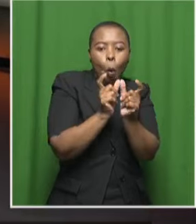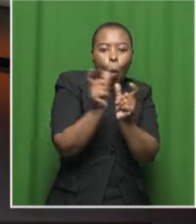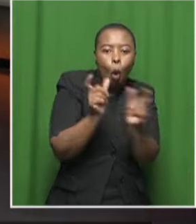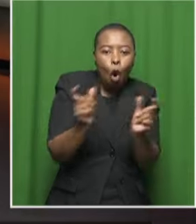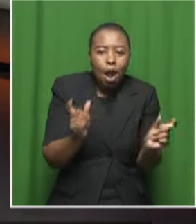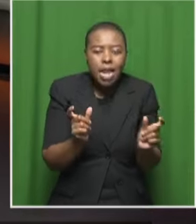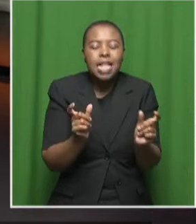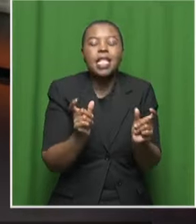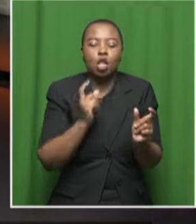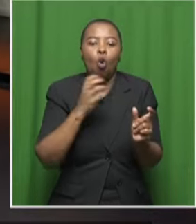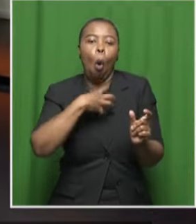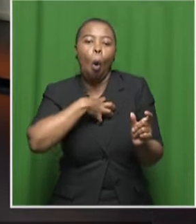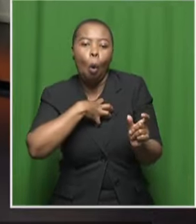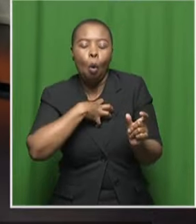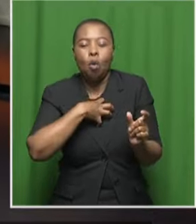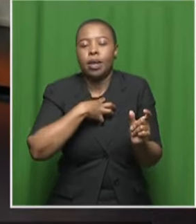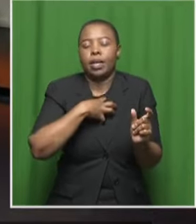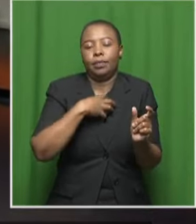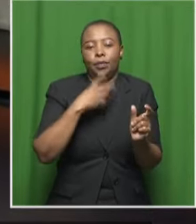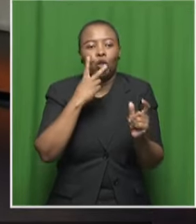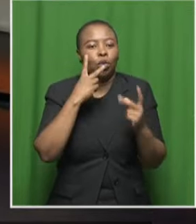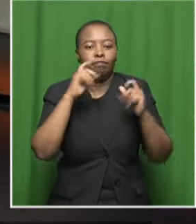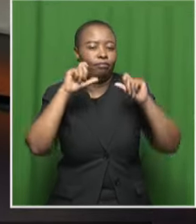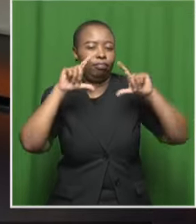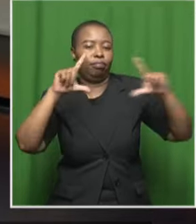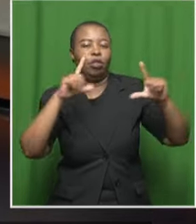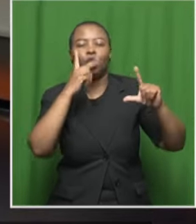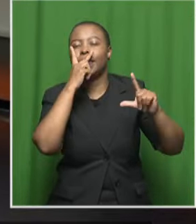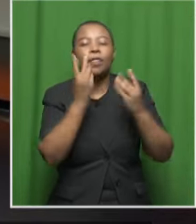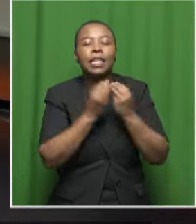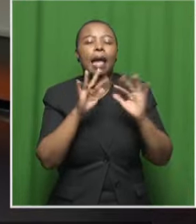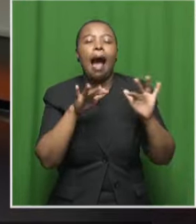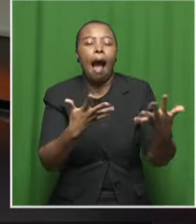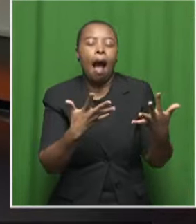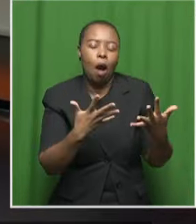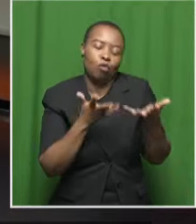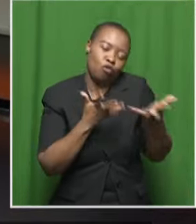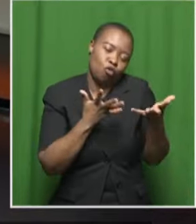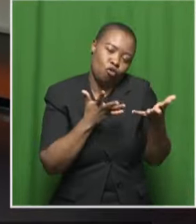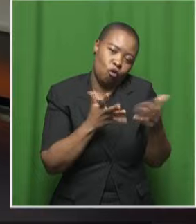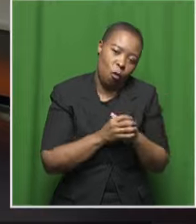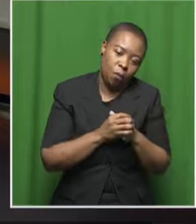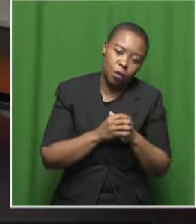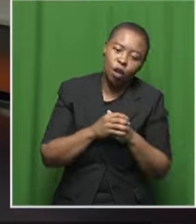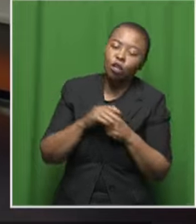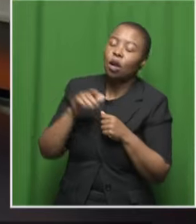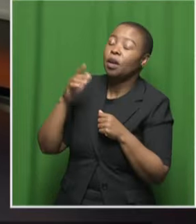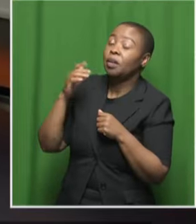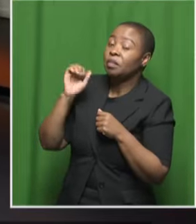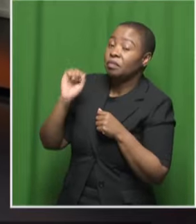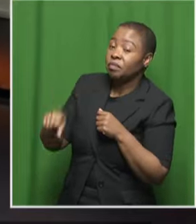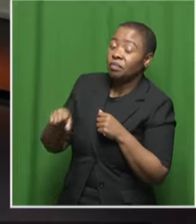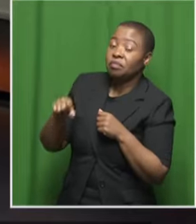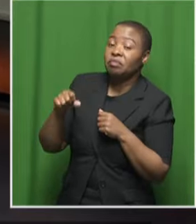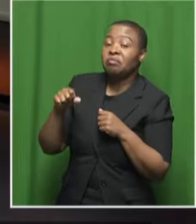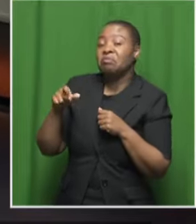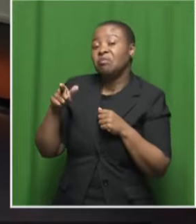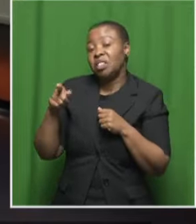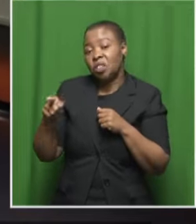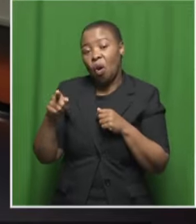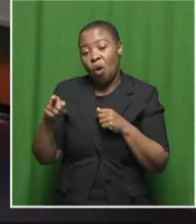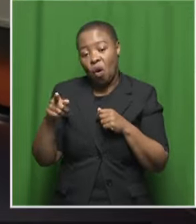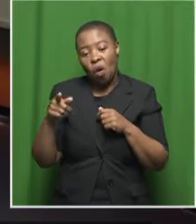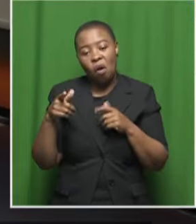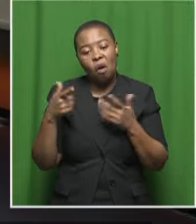own way you see things. So that's how I kind of maneuver. Lebo, I actually wanted to bring that mandate. I mean, what would the brief have been for